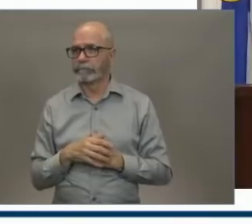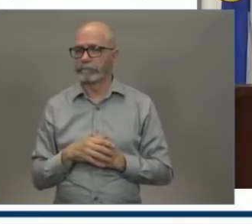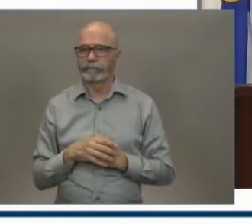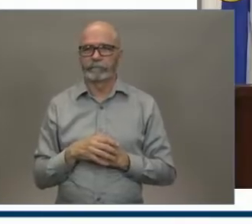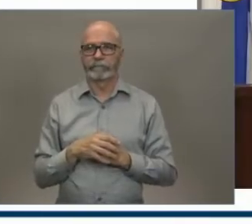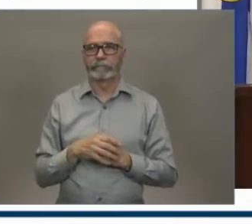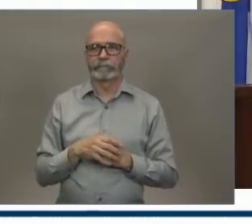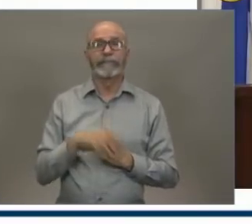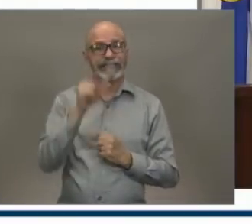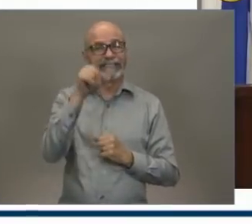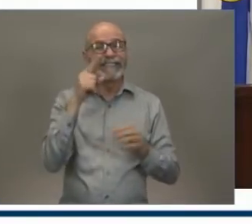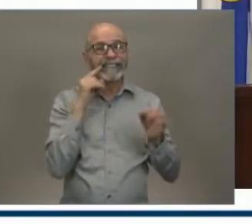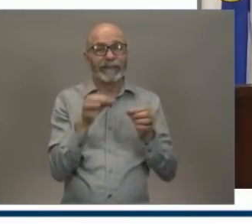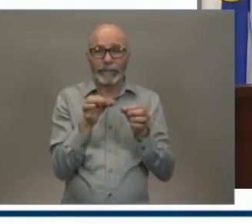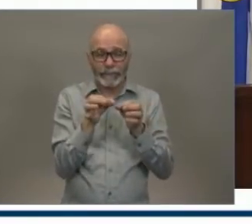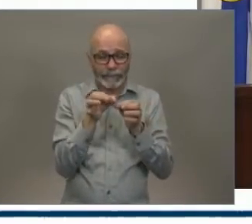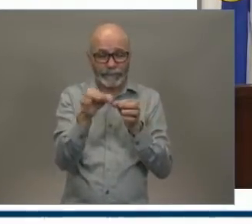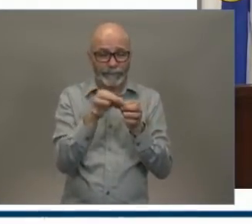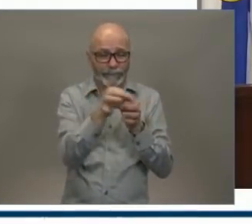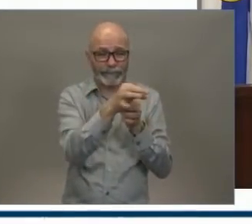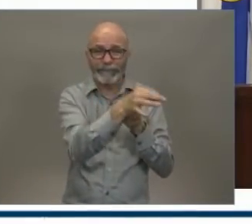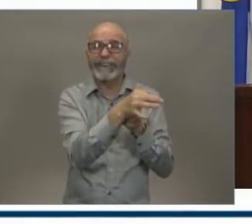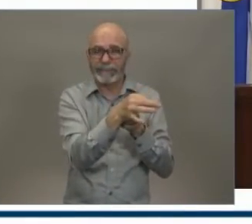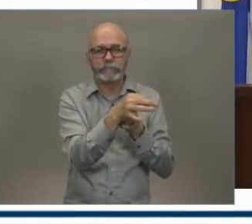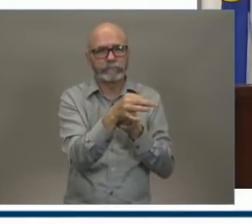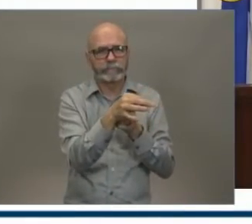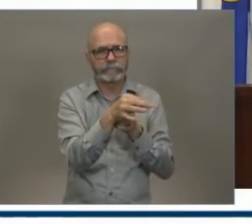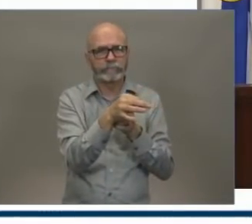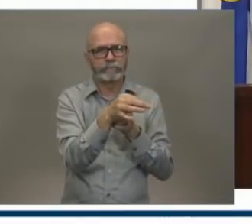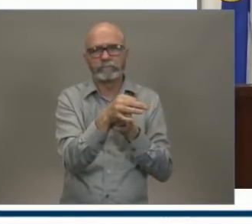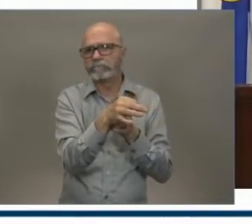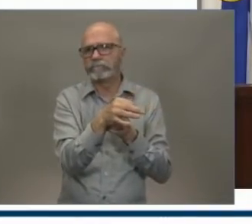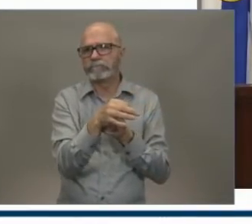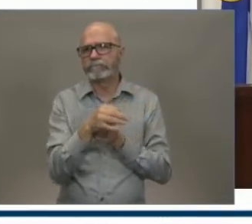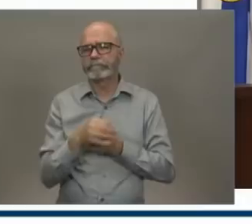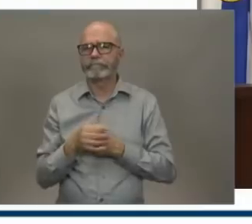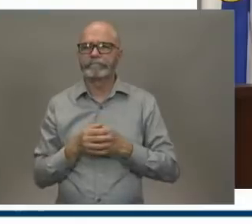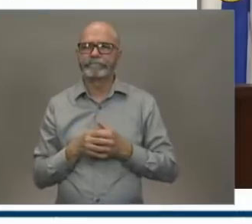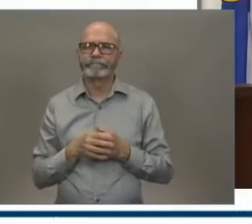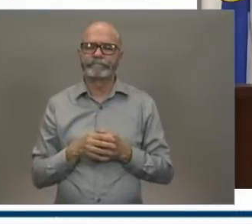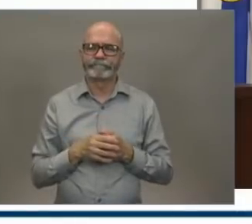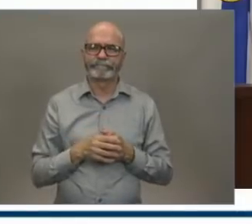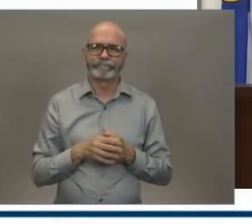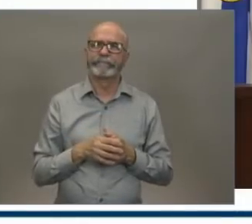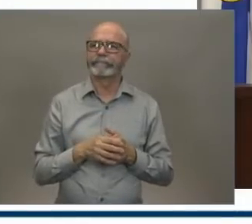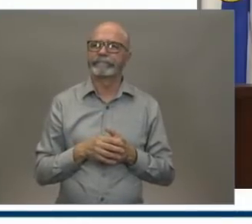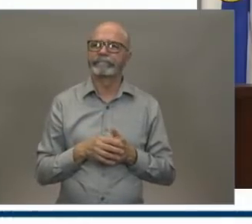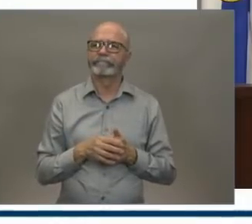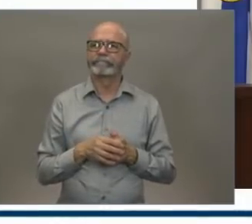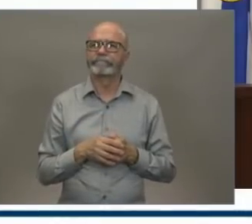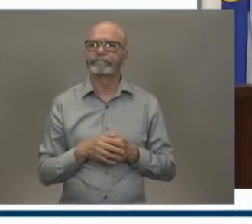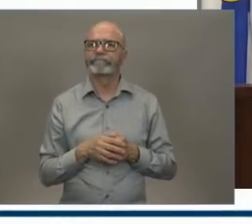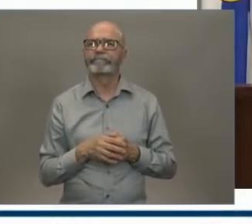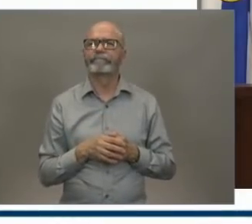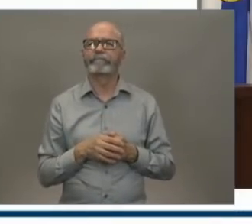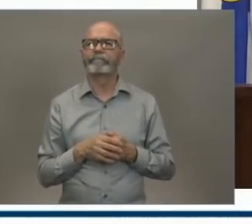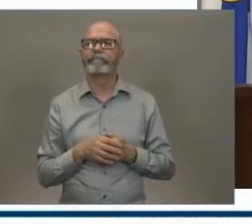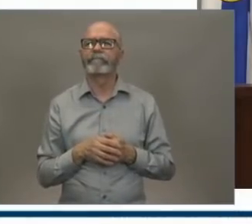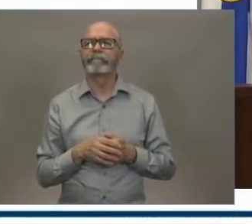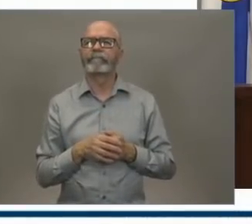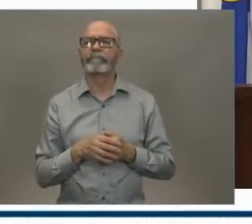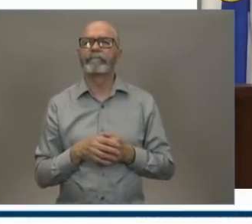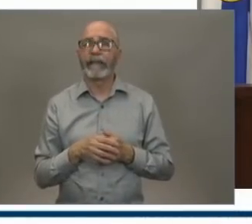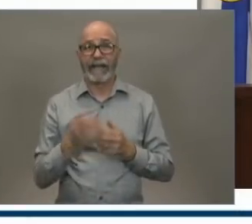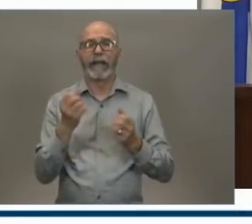can you give any indication on how many other test results we're currently waiting on for the variant strains